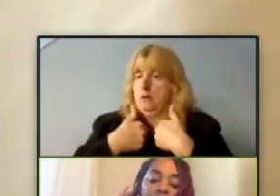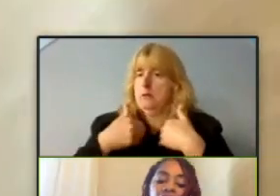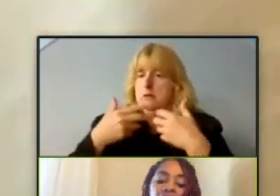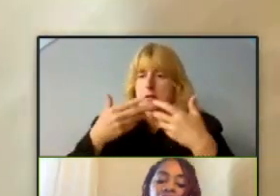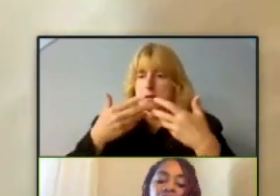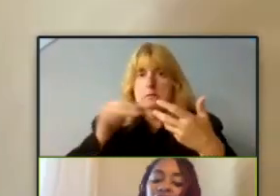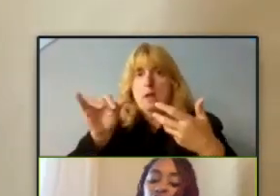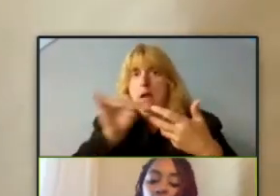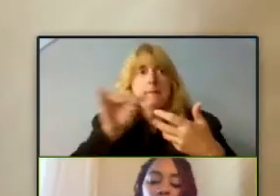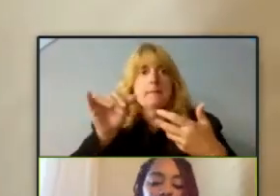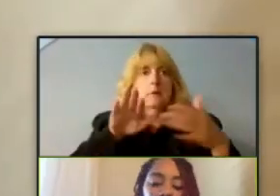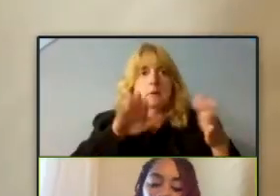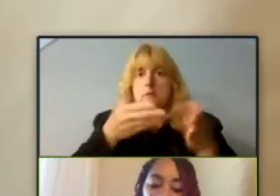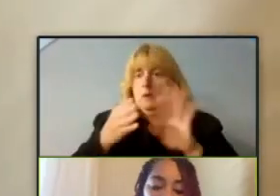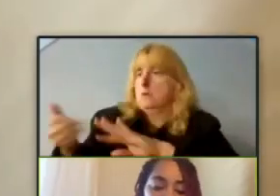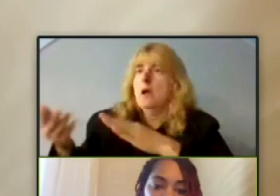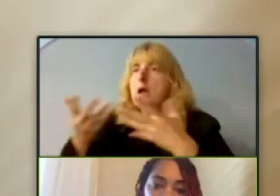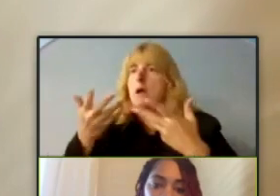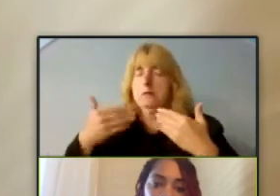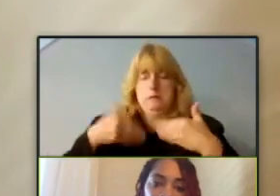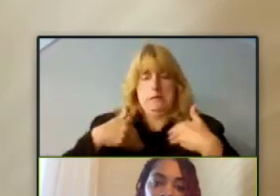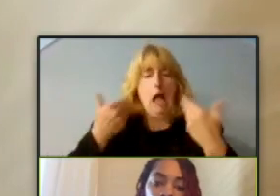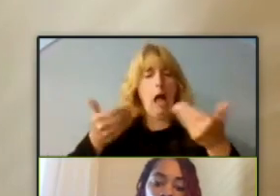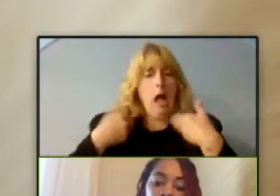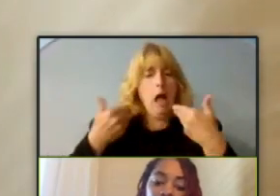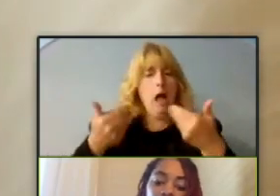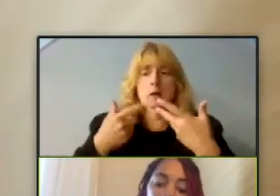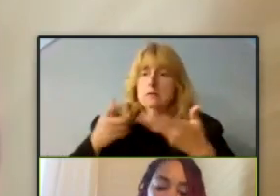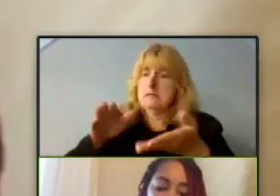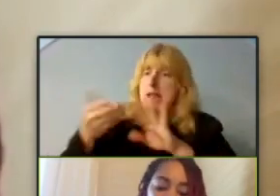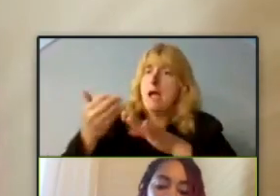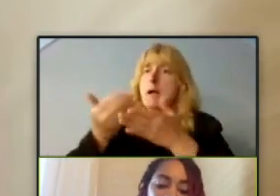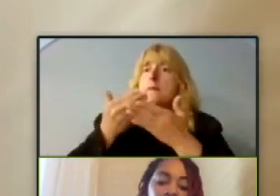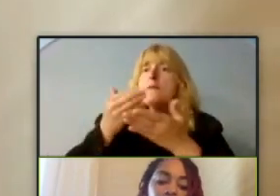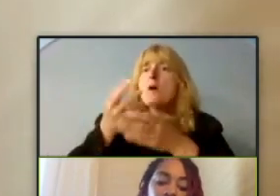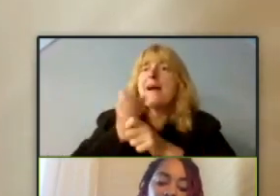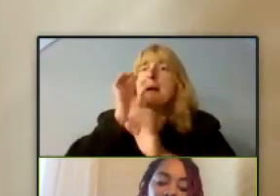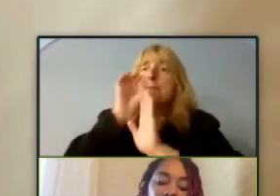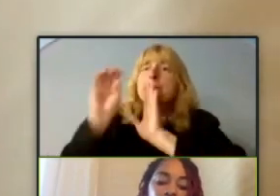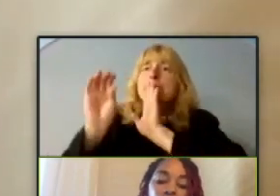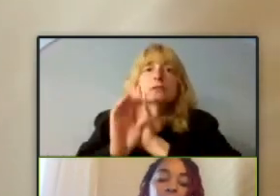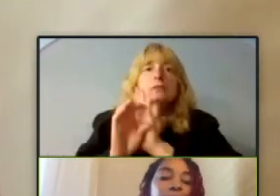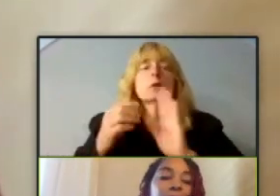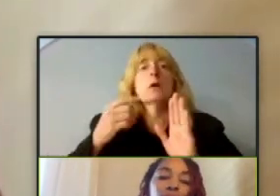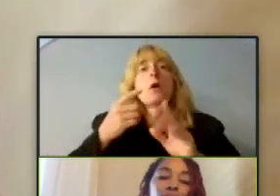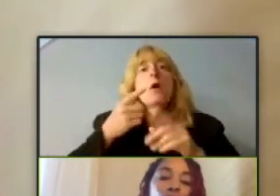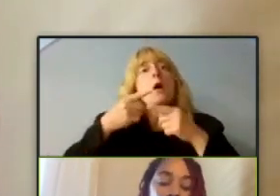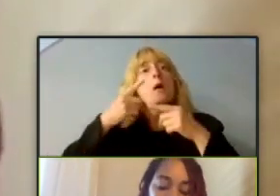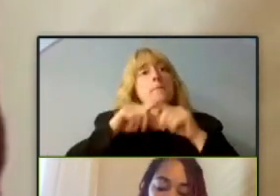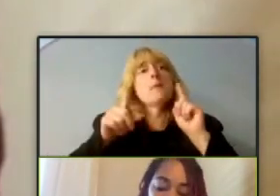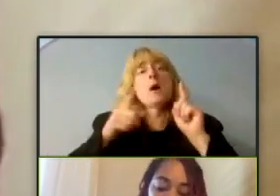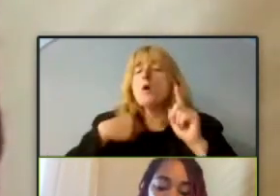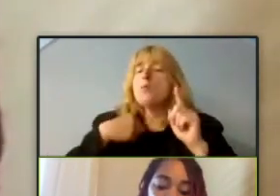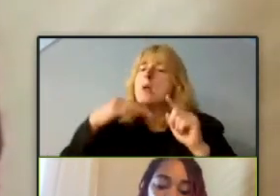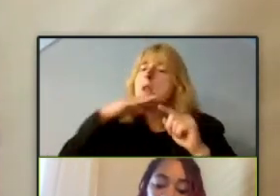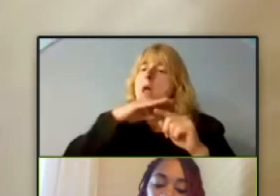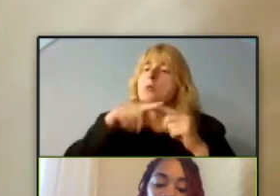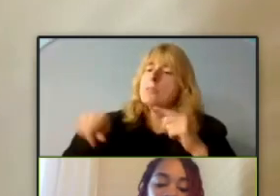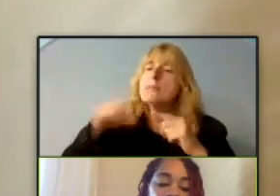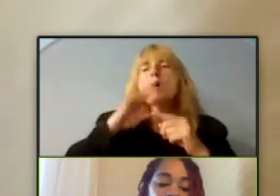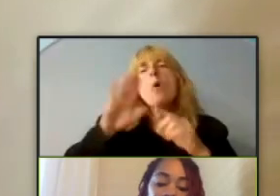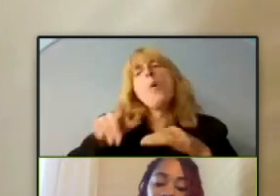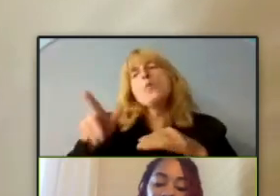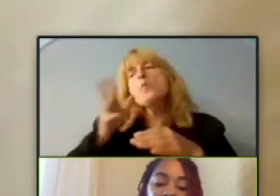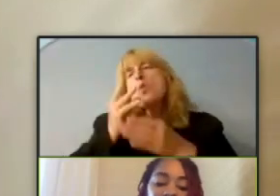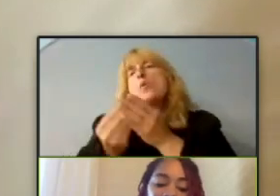are dying before their school pictures come back. Why they coats still big, we keep lying to them. Baby, you gonna grow into that coat. Black boys